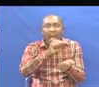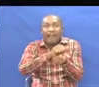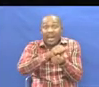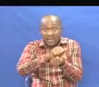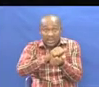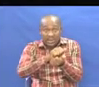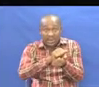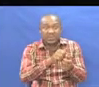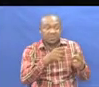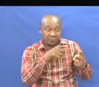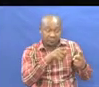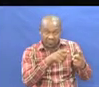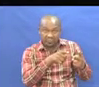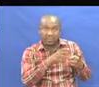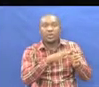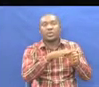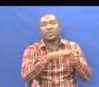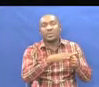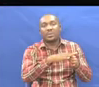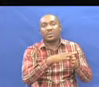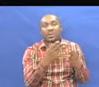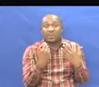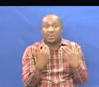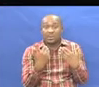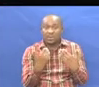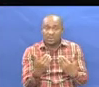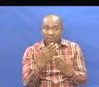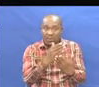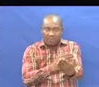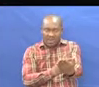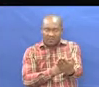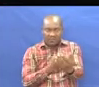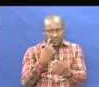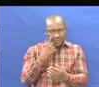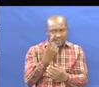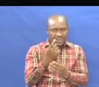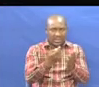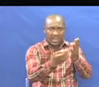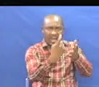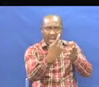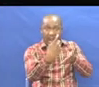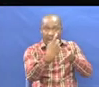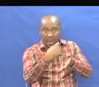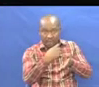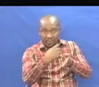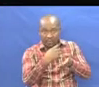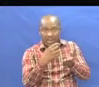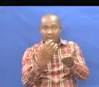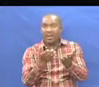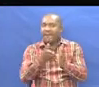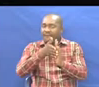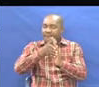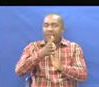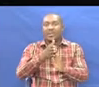which is also used. Now, before we see the diagrams for preparation of oxygen, let